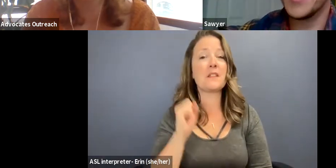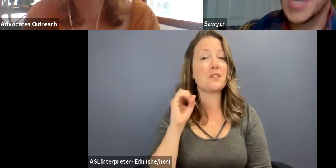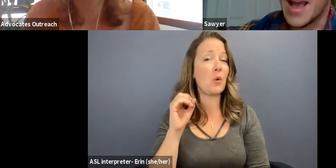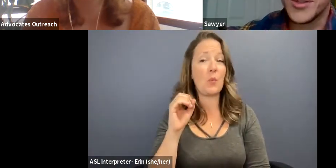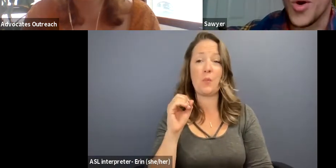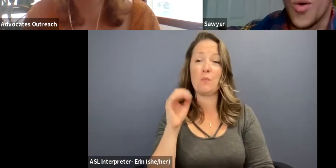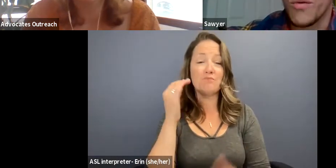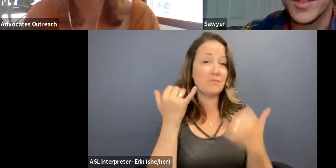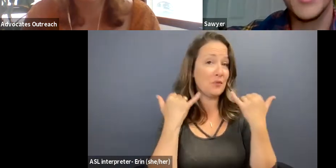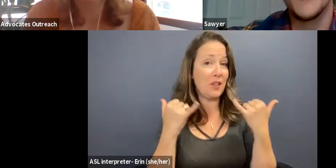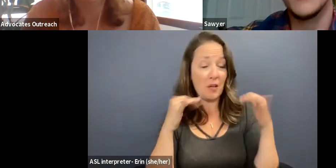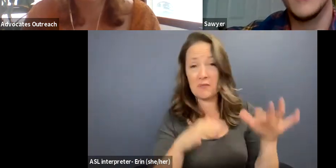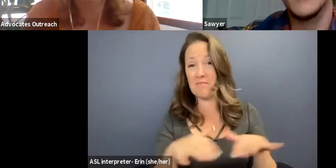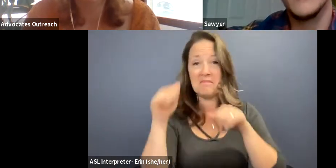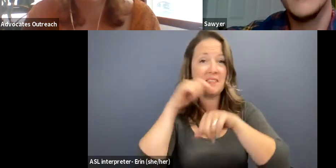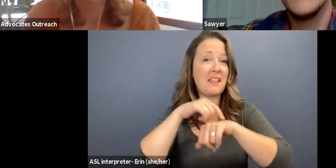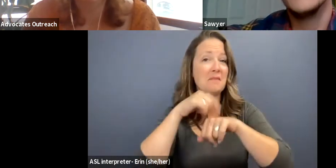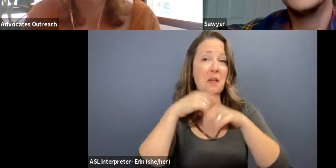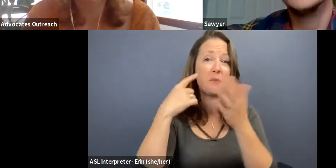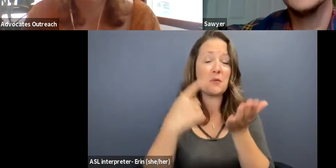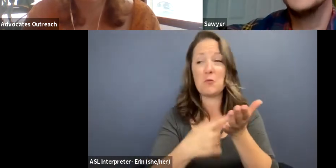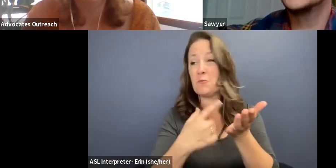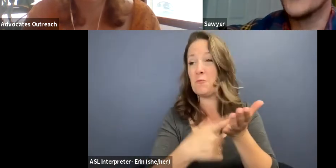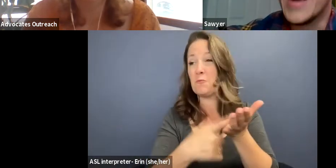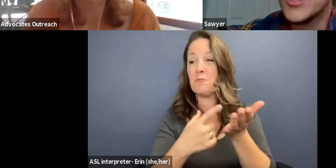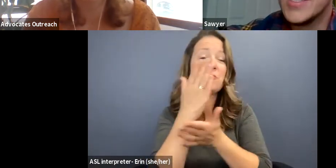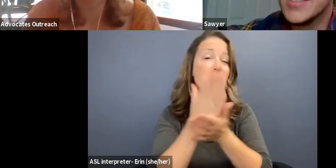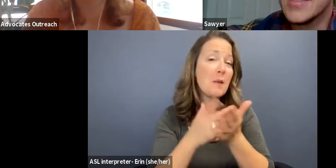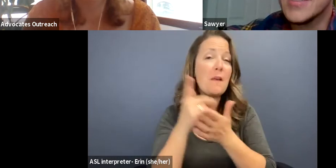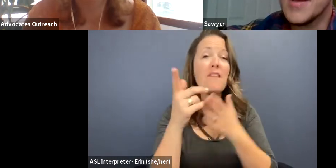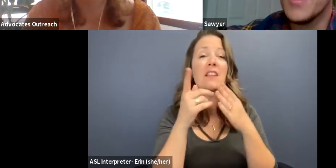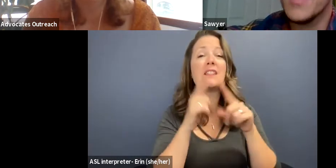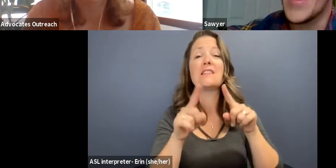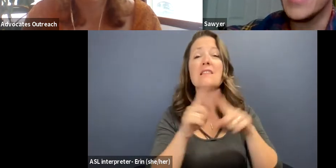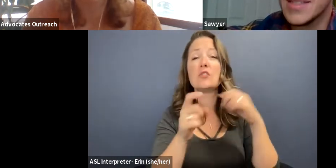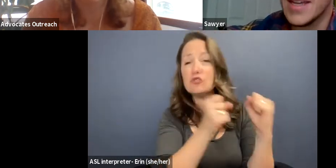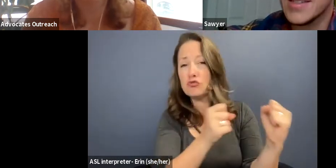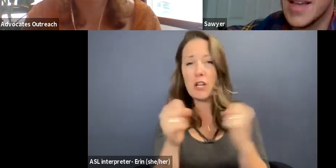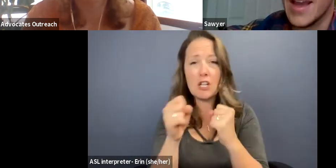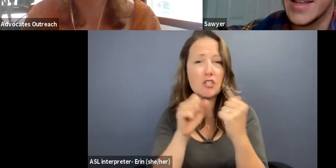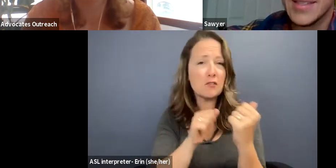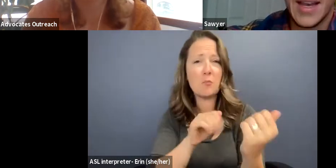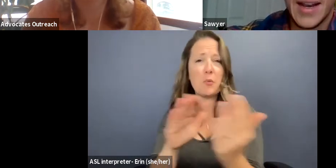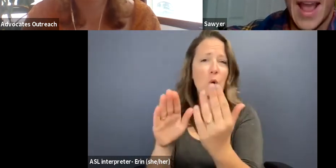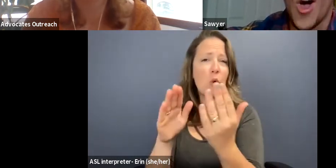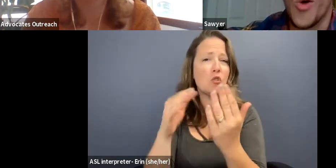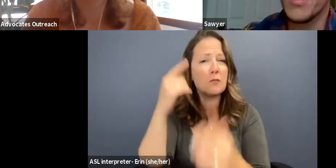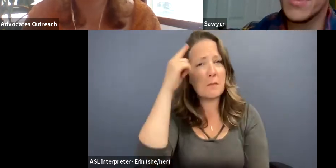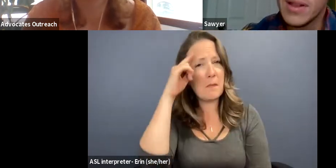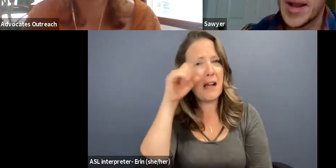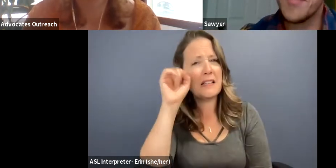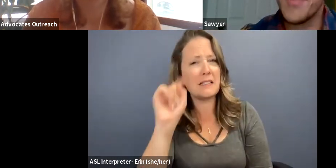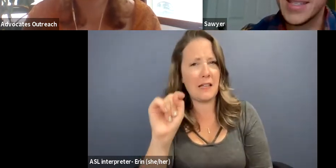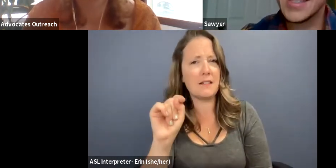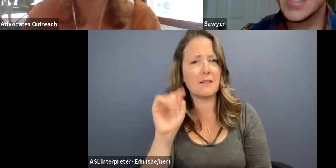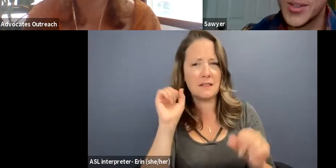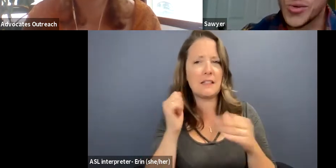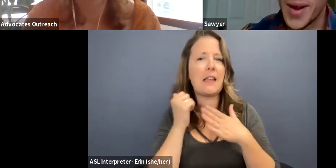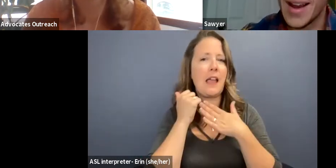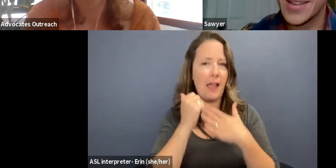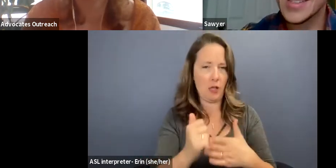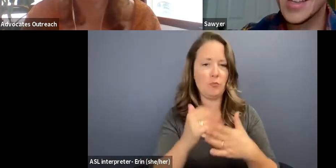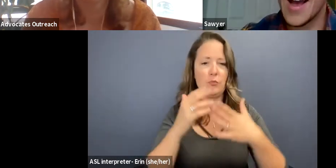normalize like however you're feeling about this topic coming in, whether you're like, oh, this is the last thing that I could imagine